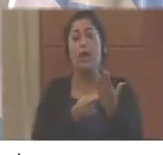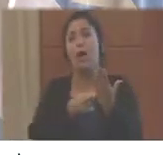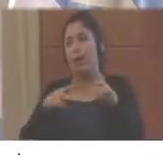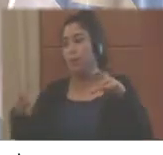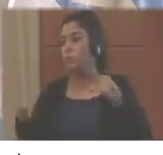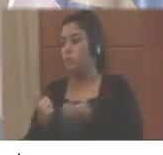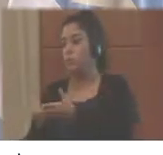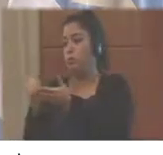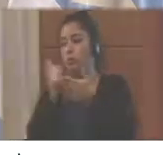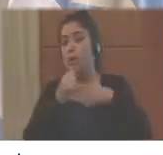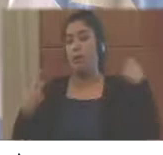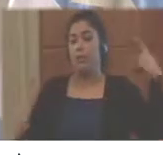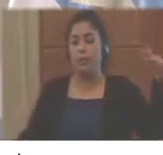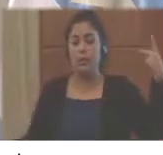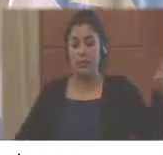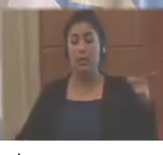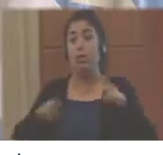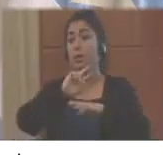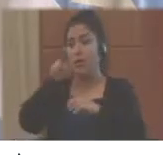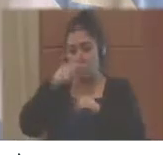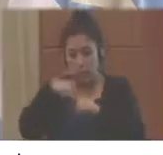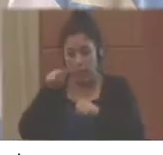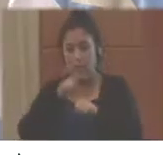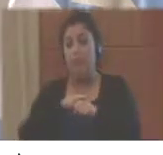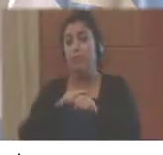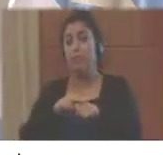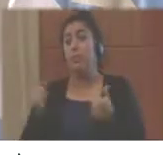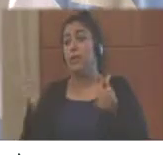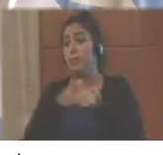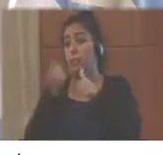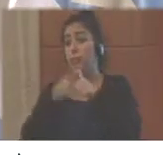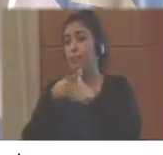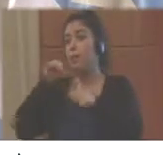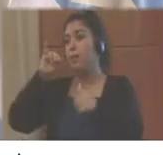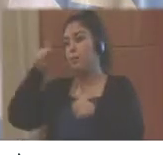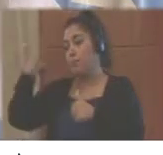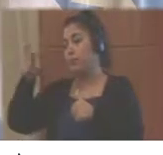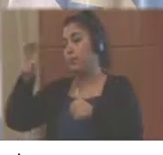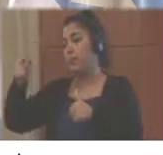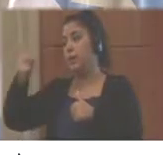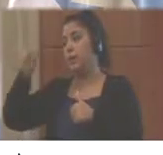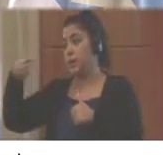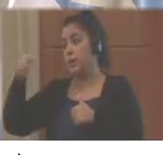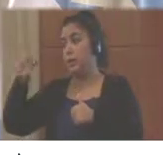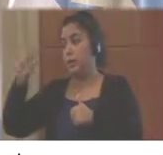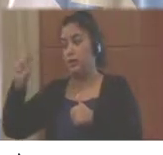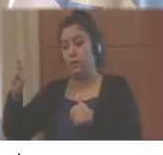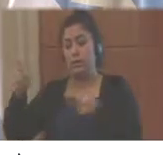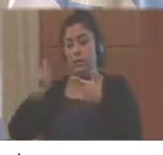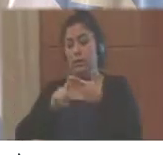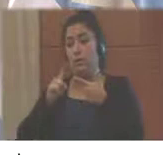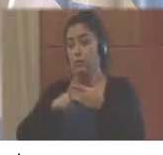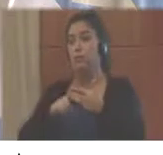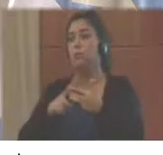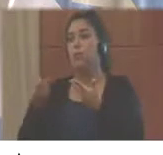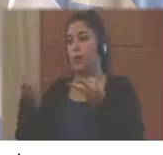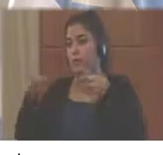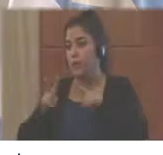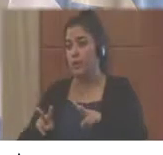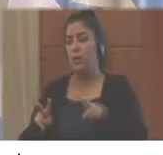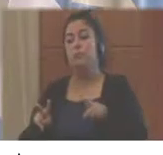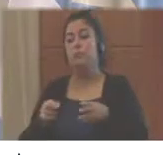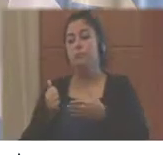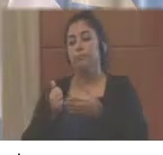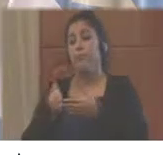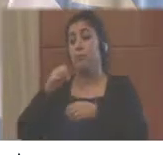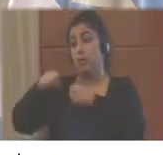risk management, which created a new policy and the National Plan of Risk